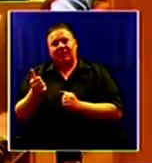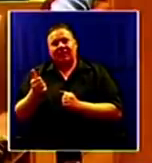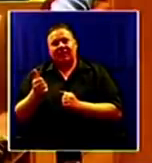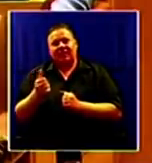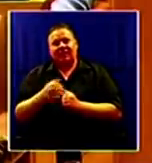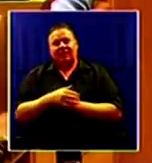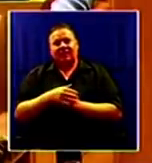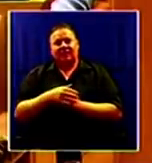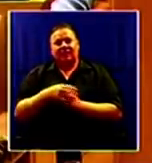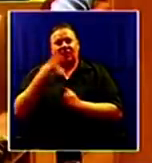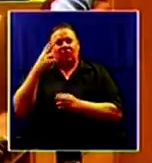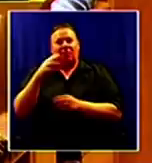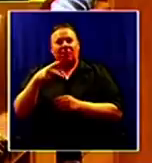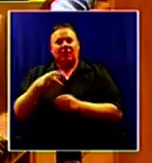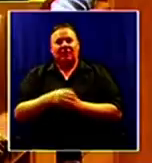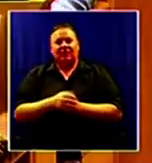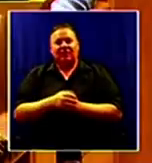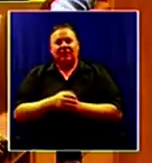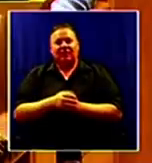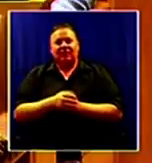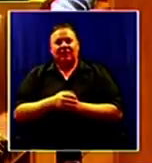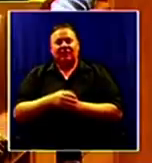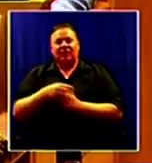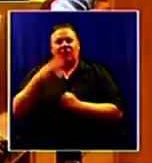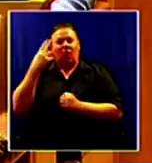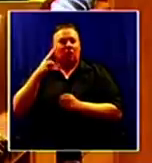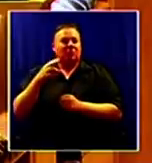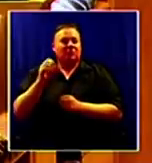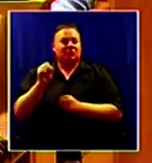and somebody referred to Honorable Sisulu as Madam Speaker.